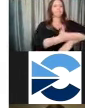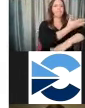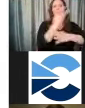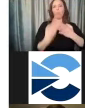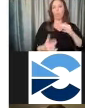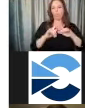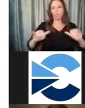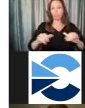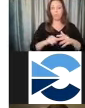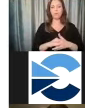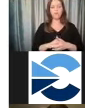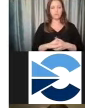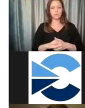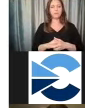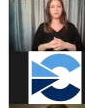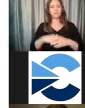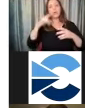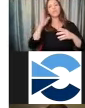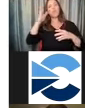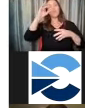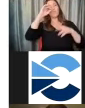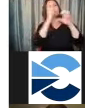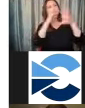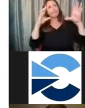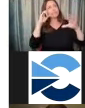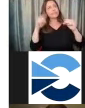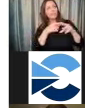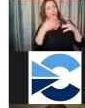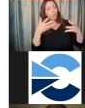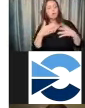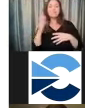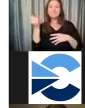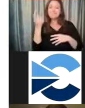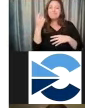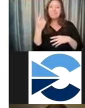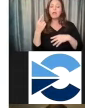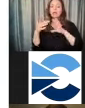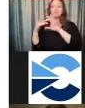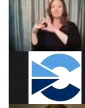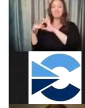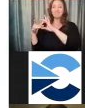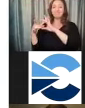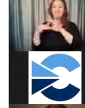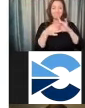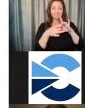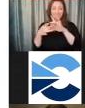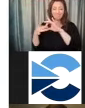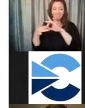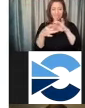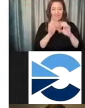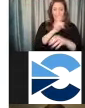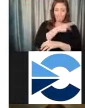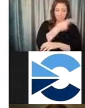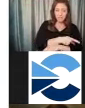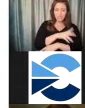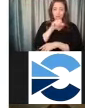Some things to think about in terms of the future is, given the complexity of the relationship experiences and how patients report